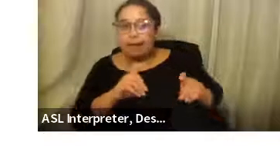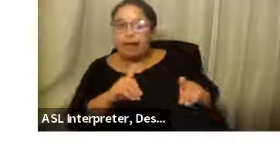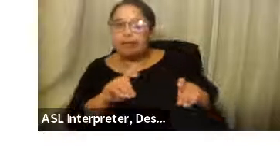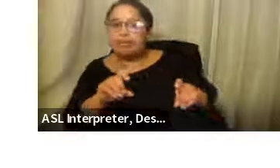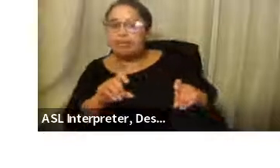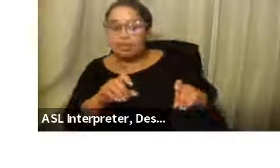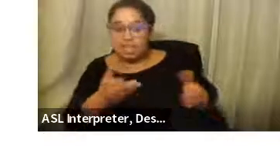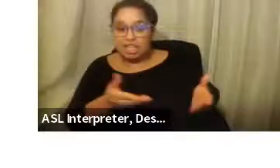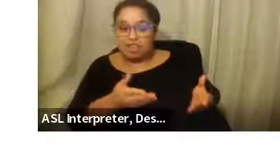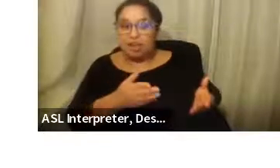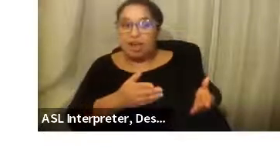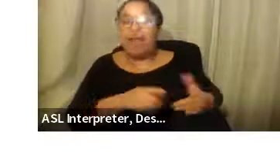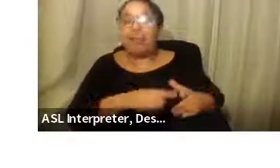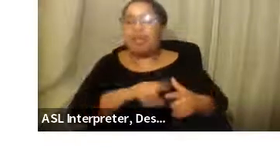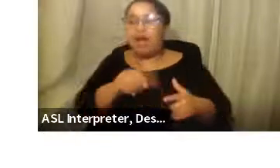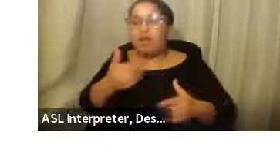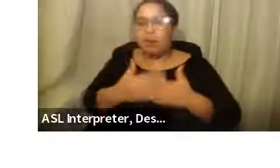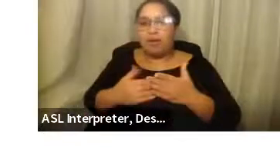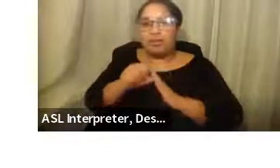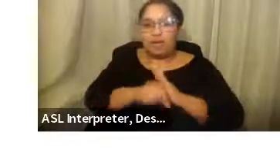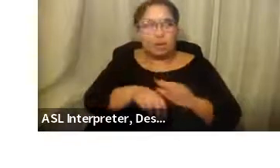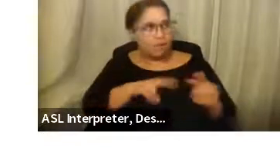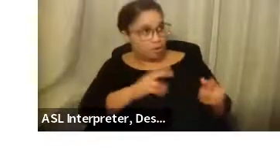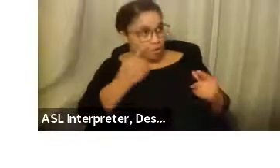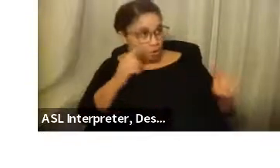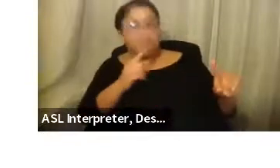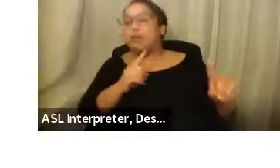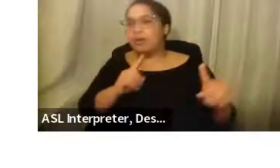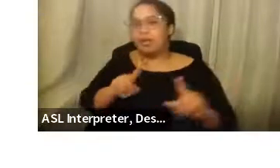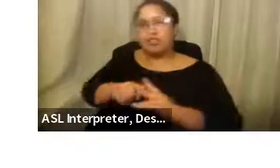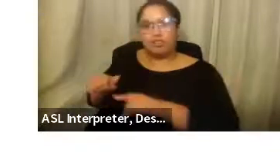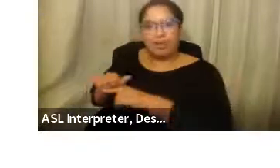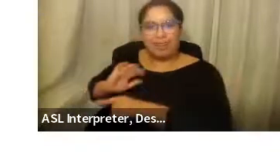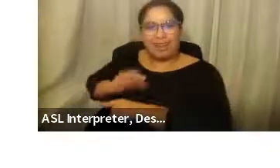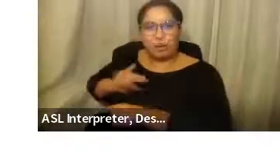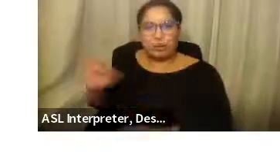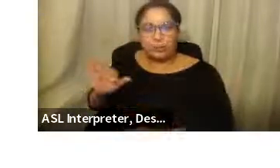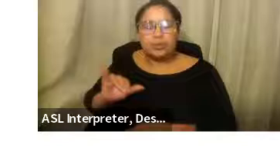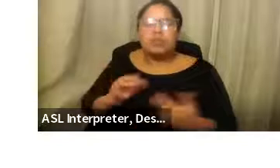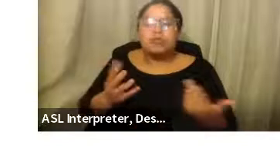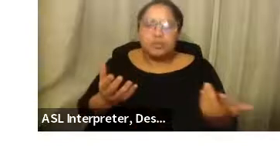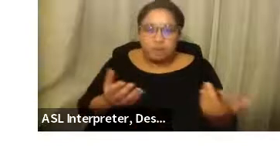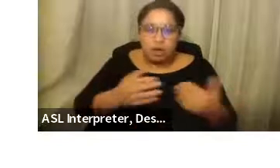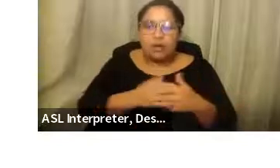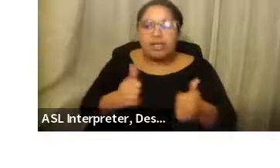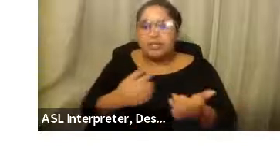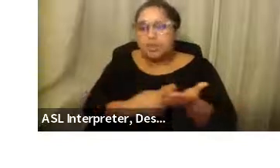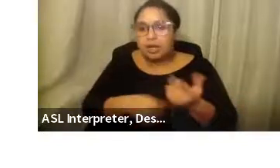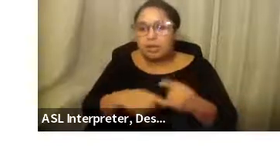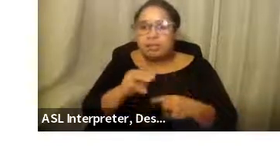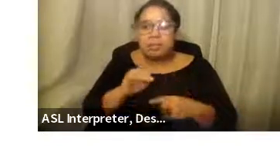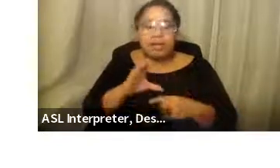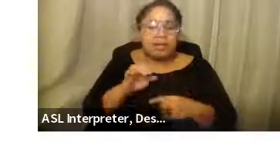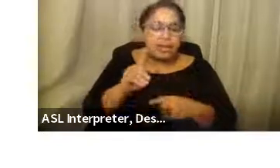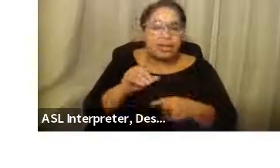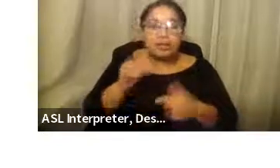rolls out and does it. Anytime we're talking about medications, our medical director and soon, hopefully with this new system, we'll also have